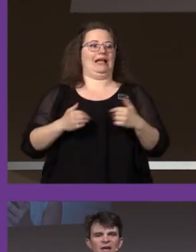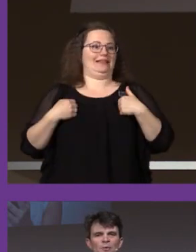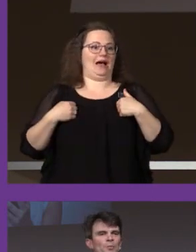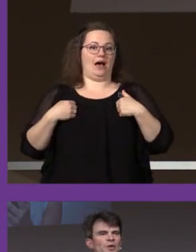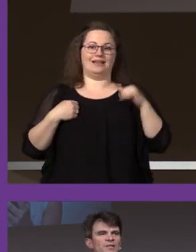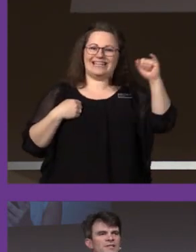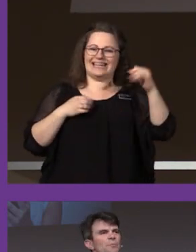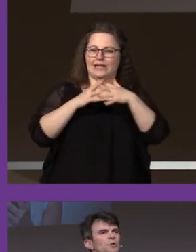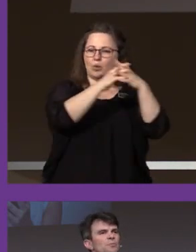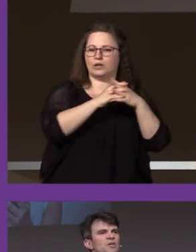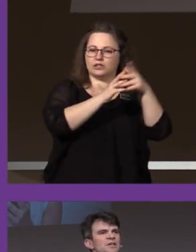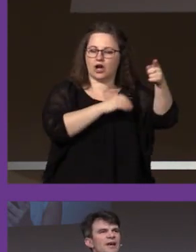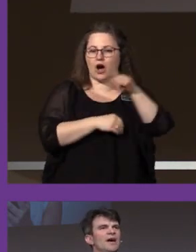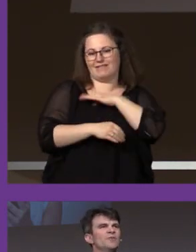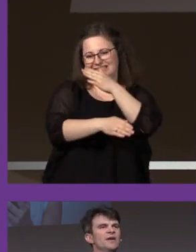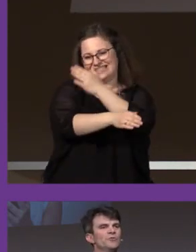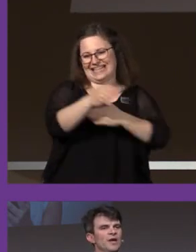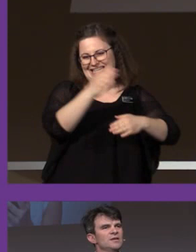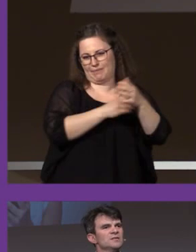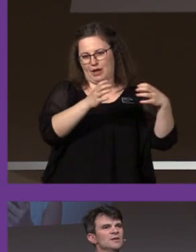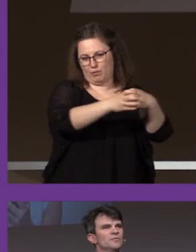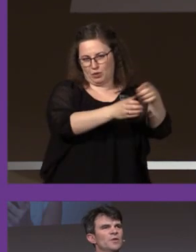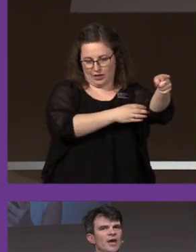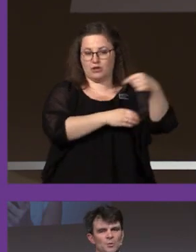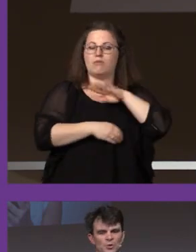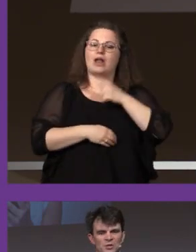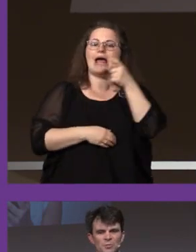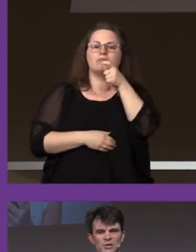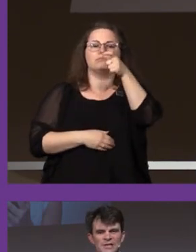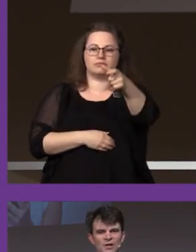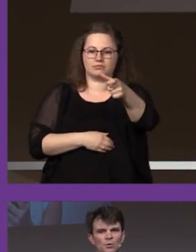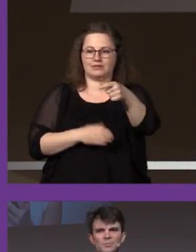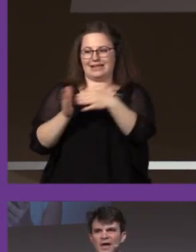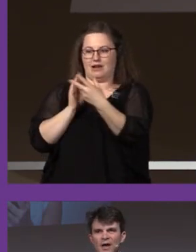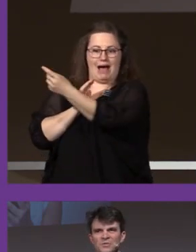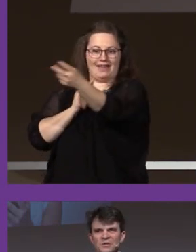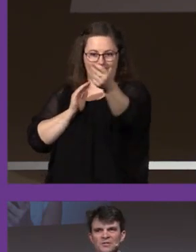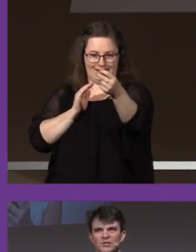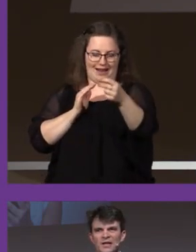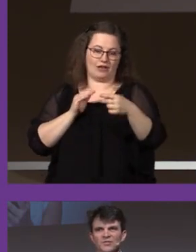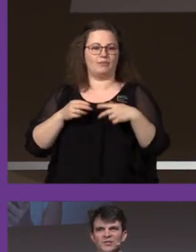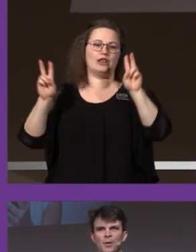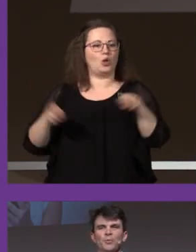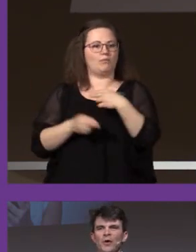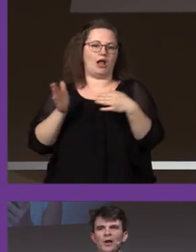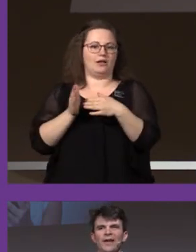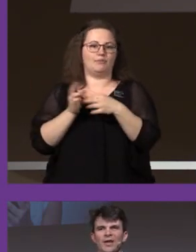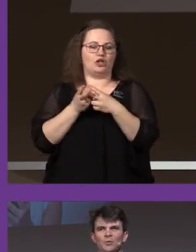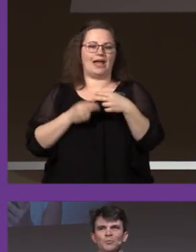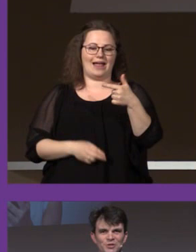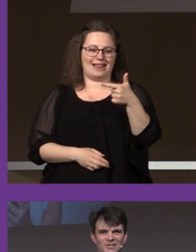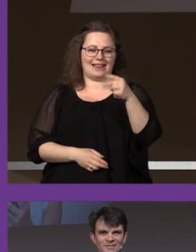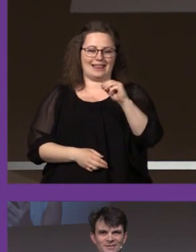the disabled community have a phrase for the able-bodied community. They call them TABs, which stands for